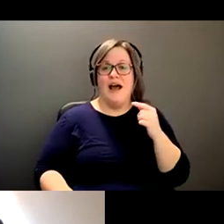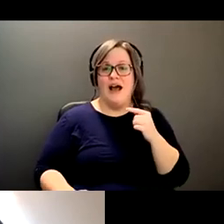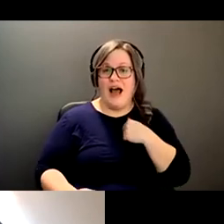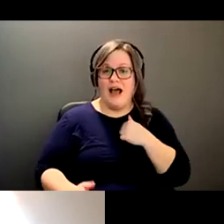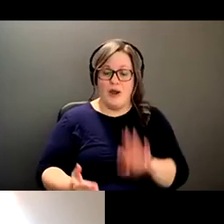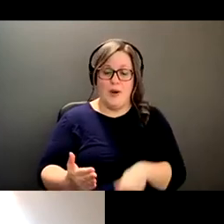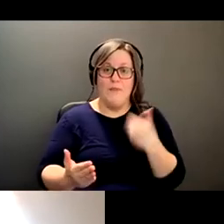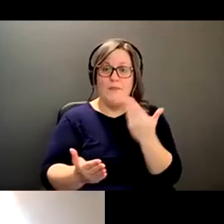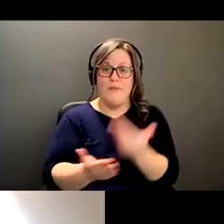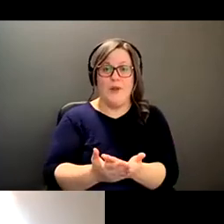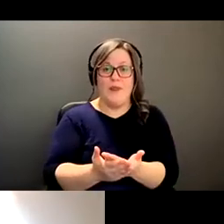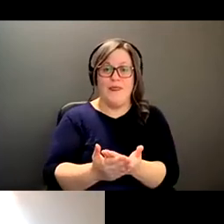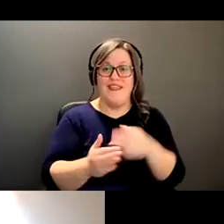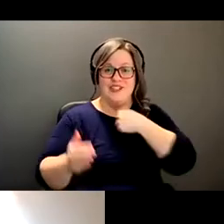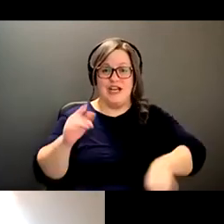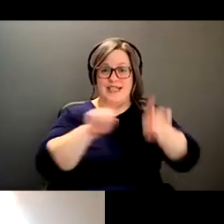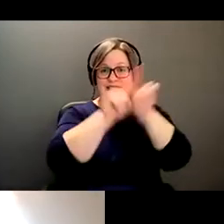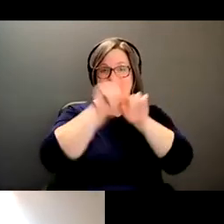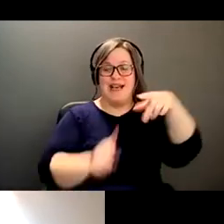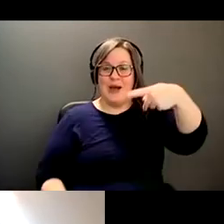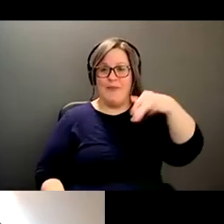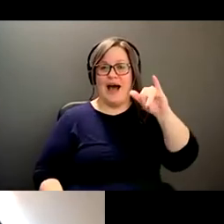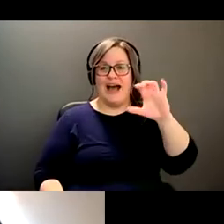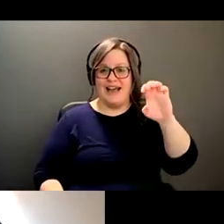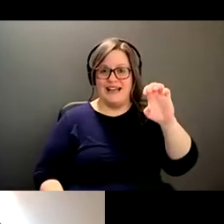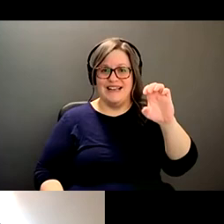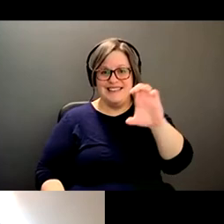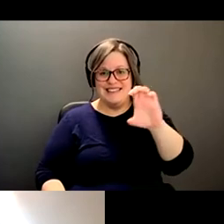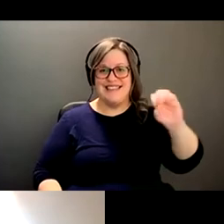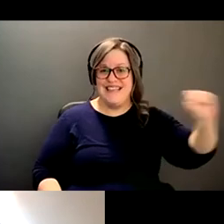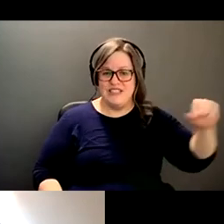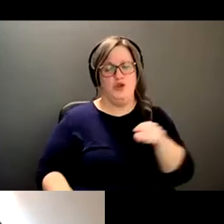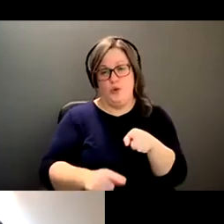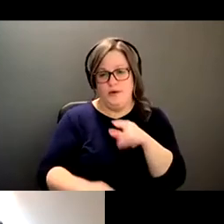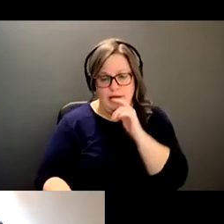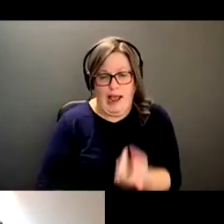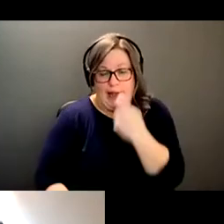know. I'm tossing it to Bo.